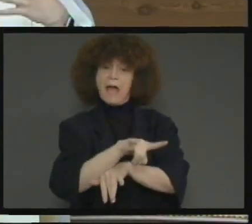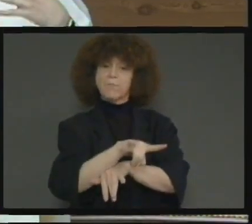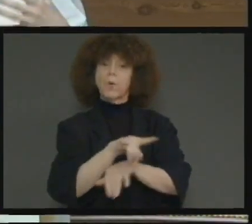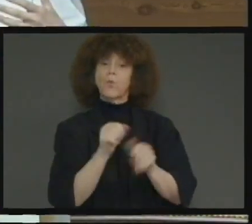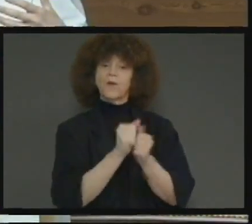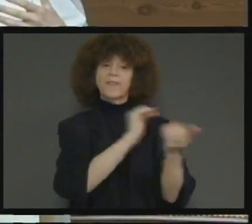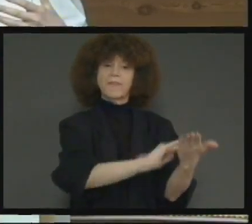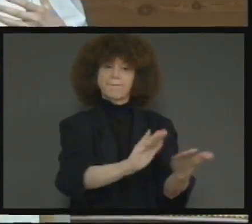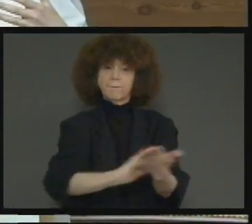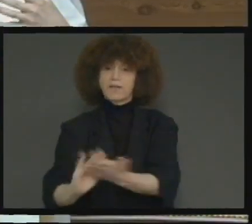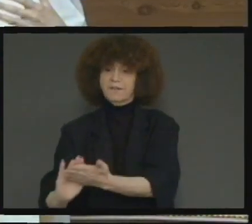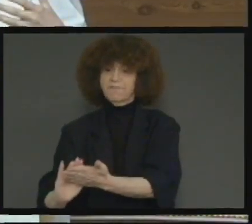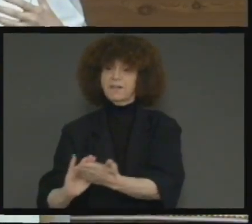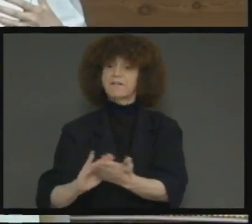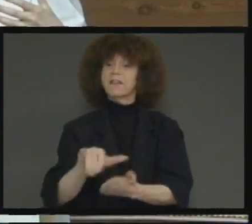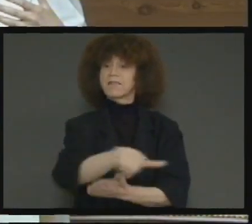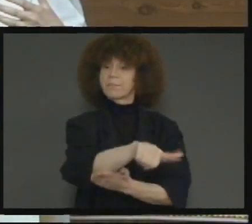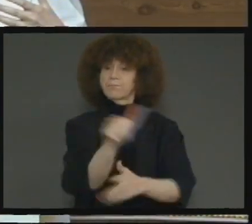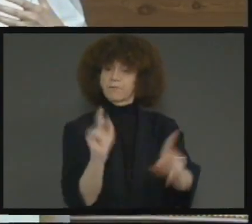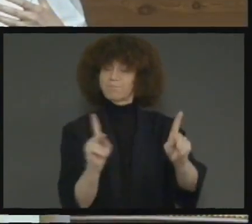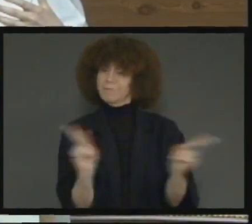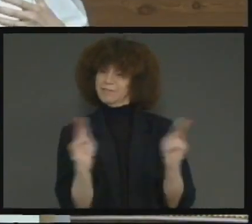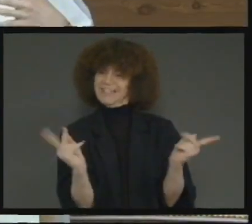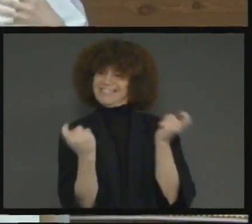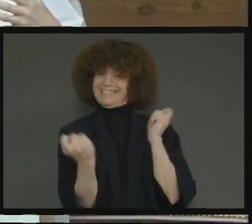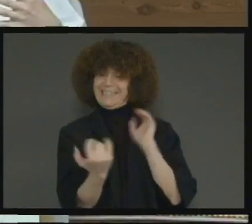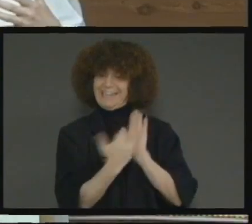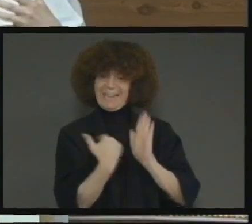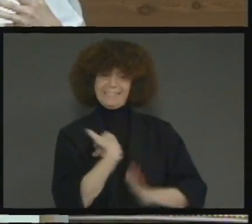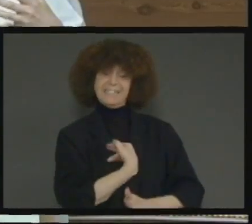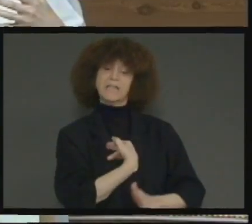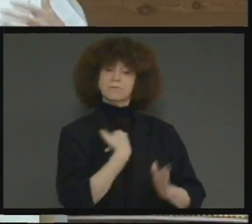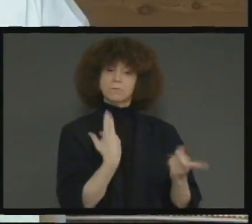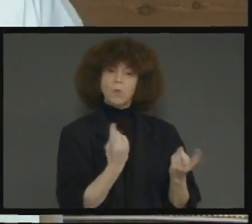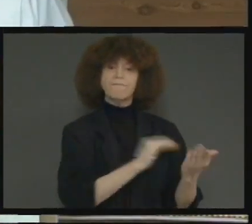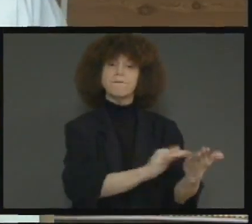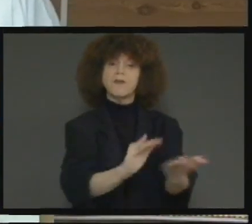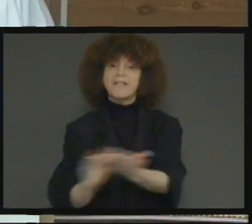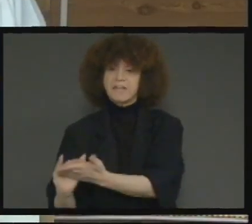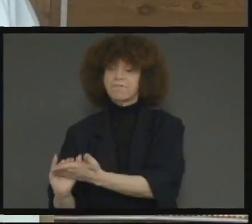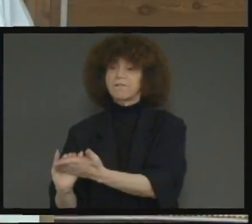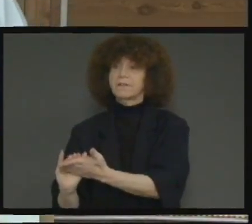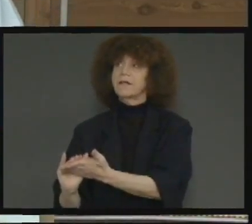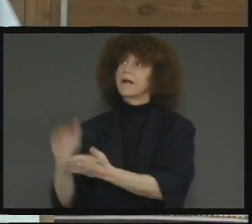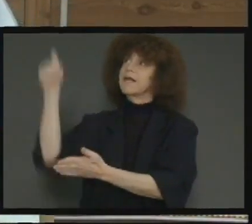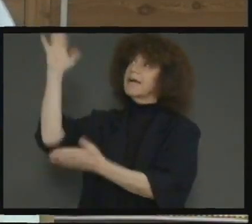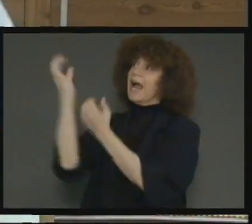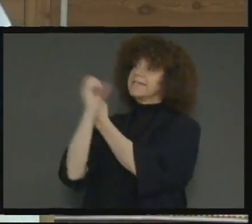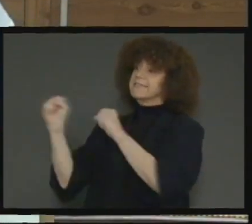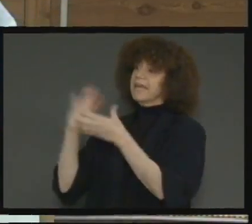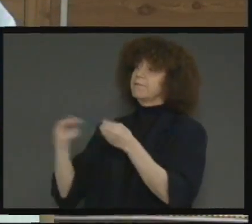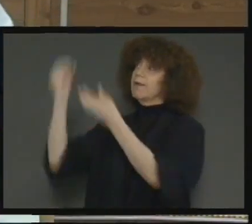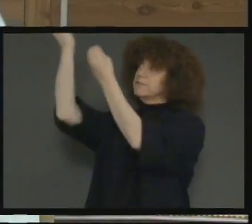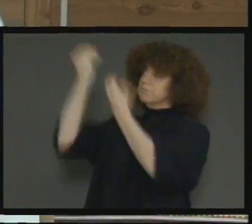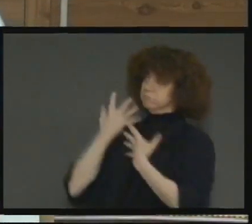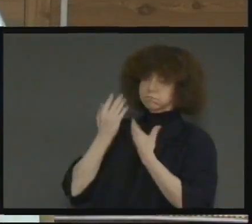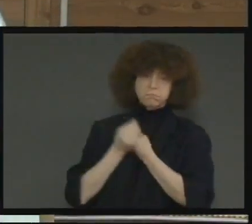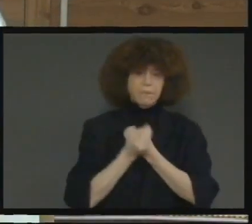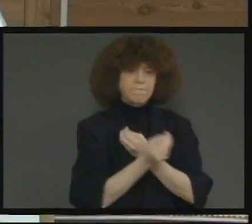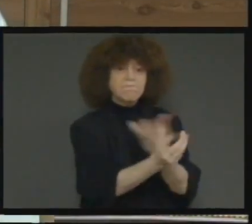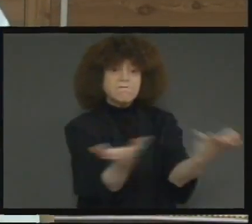any, they are forgiven them. If you withhold forgiveness from any, it is withheld." And so with